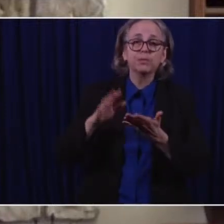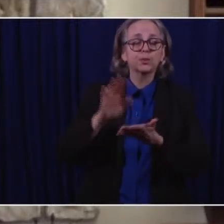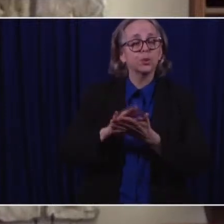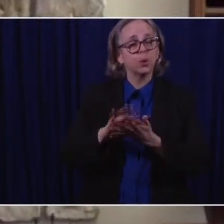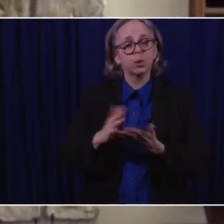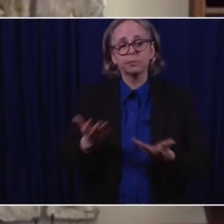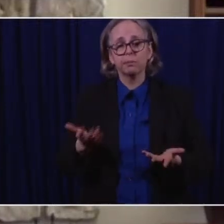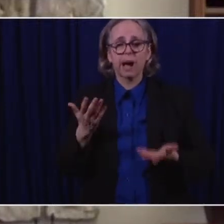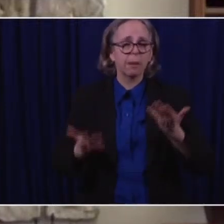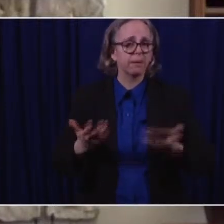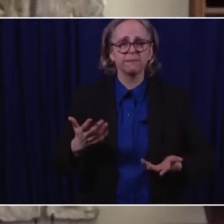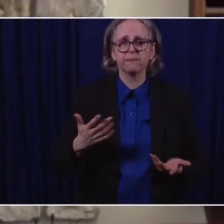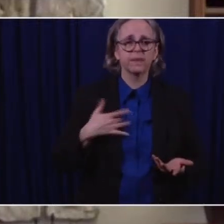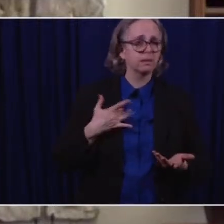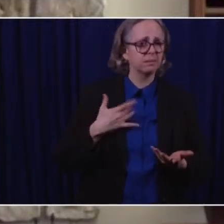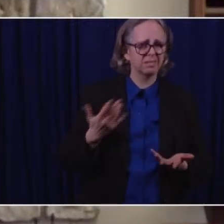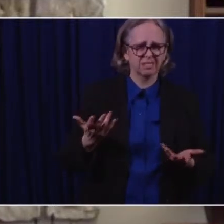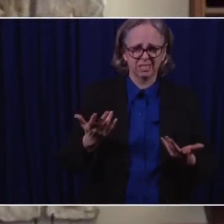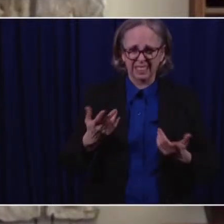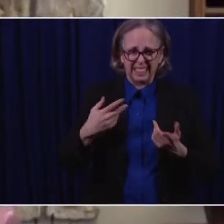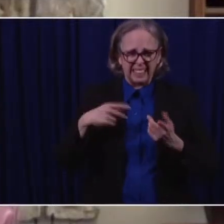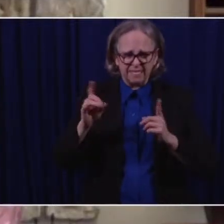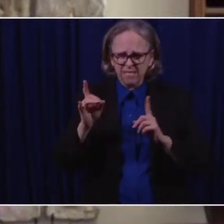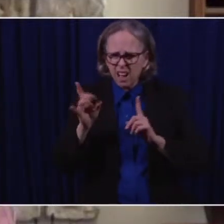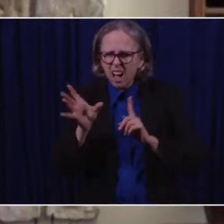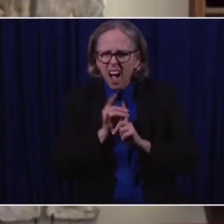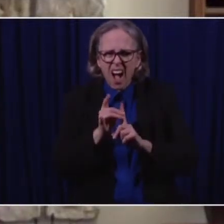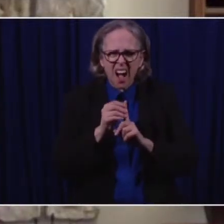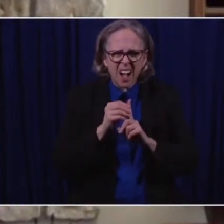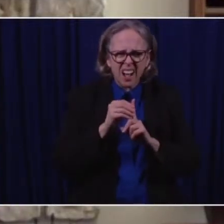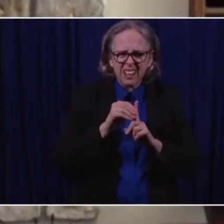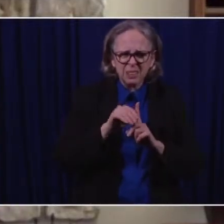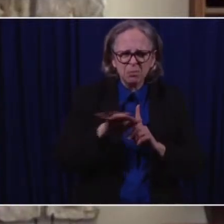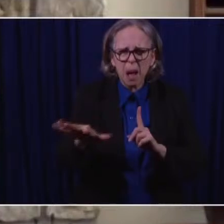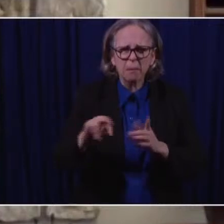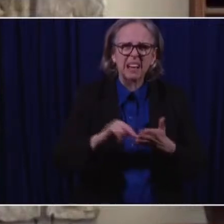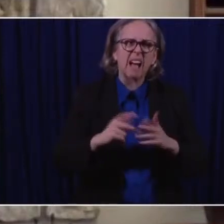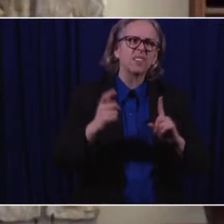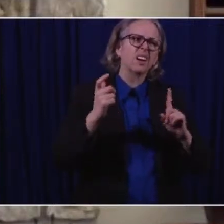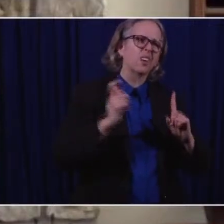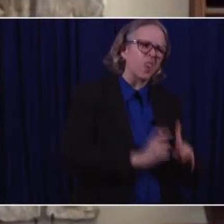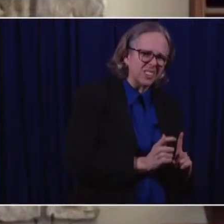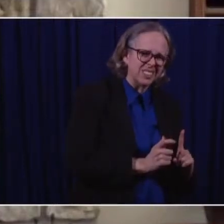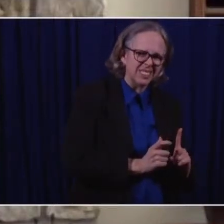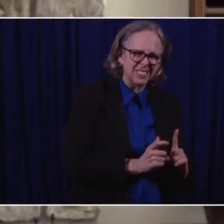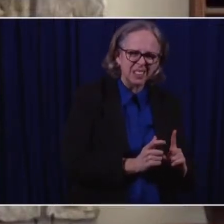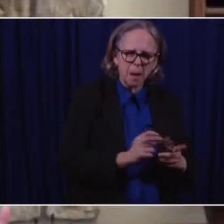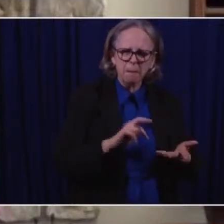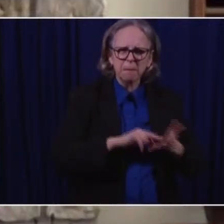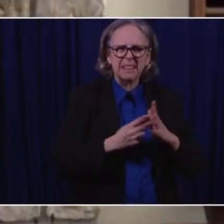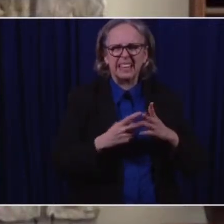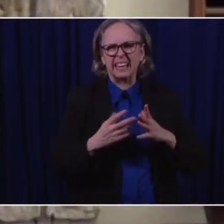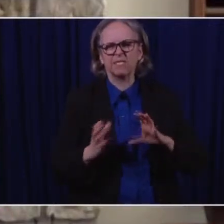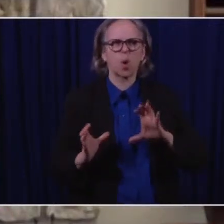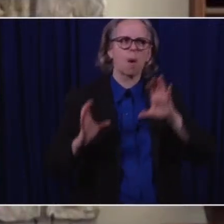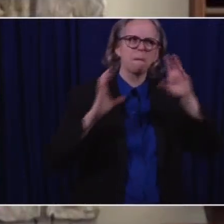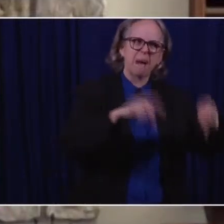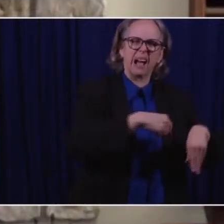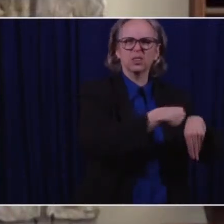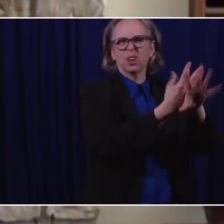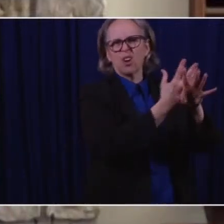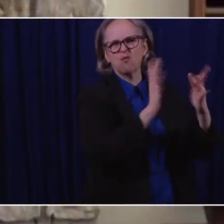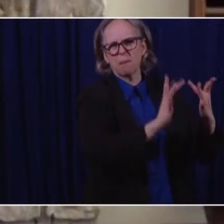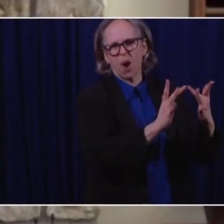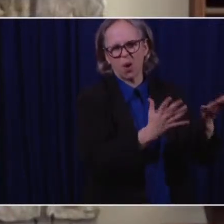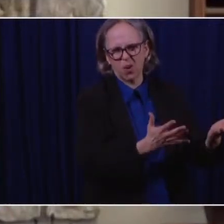came down with COVID, or somebody came down with COVID and they had to isolate them, and they're out for a week or they're out for 2 weeks. We understand that,